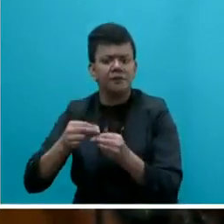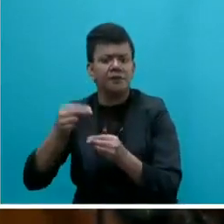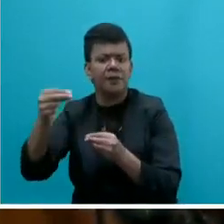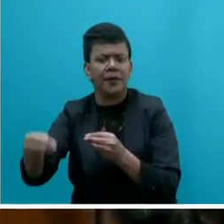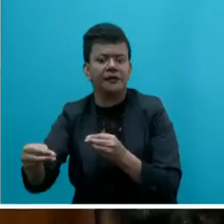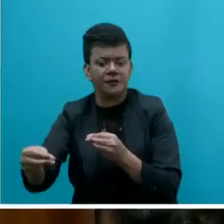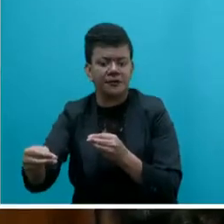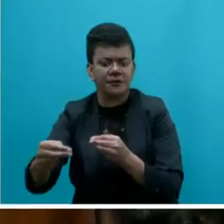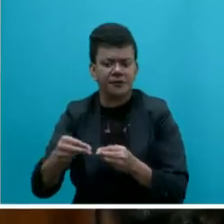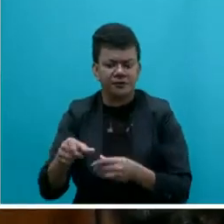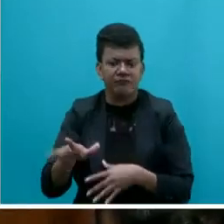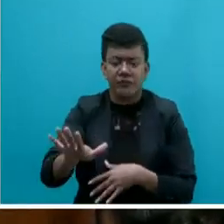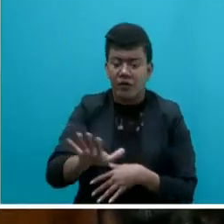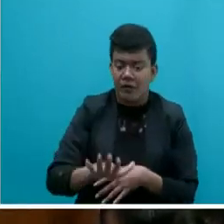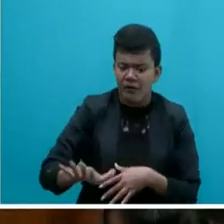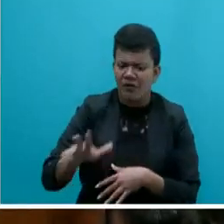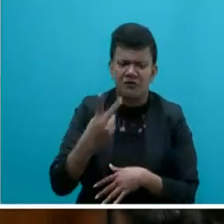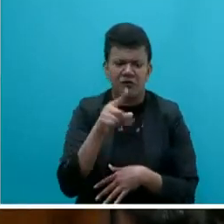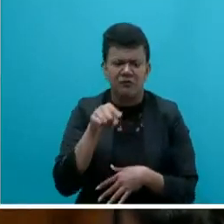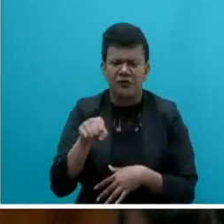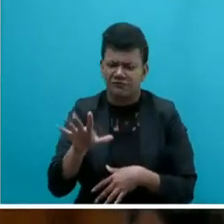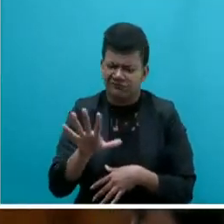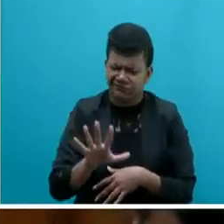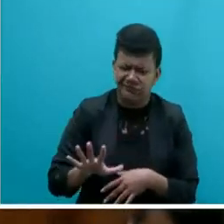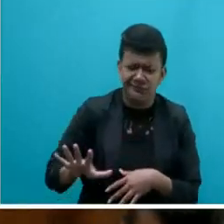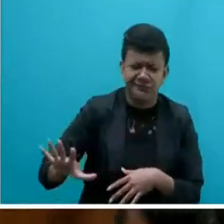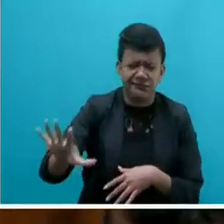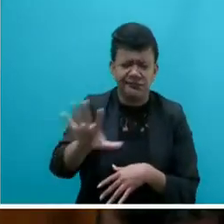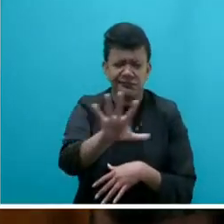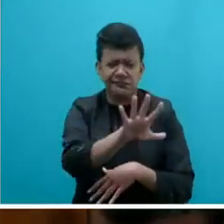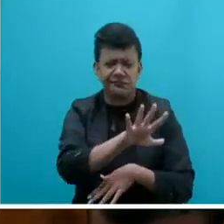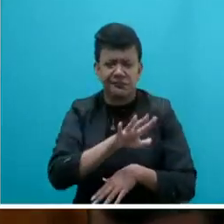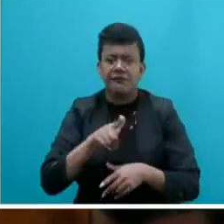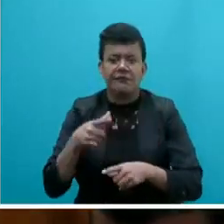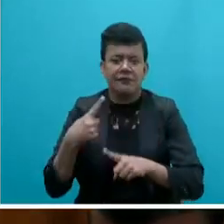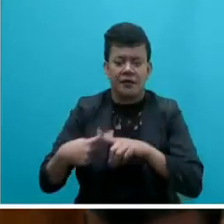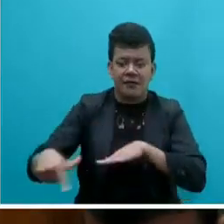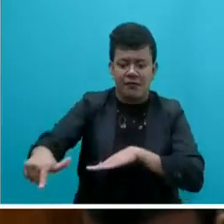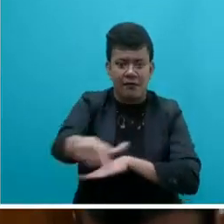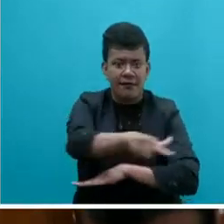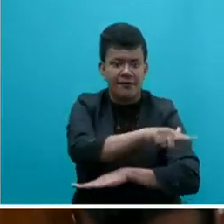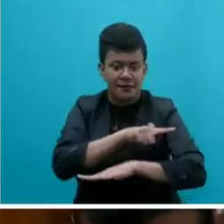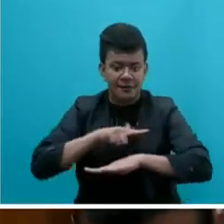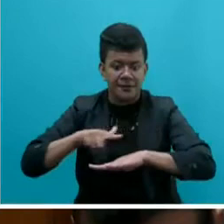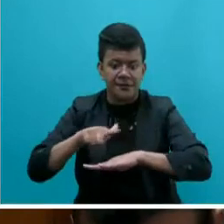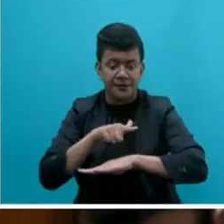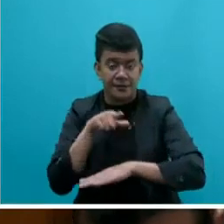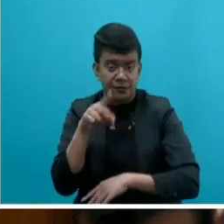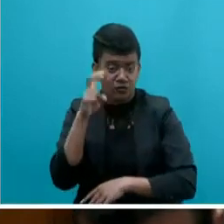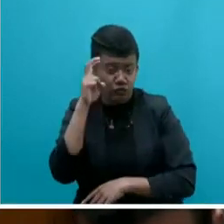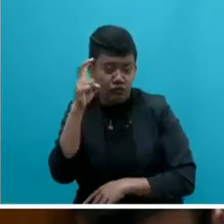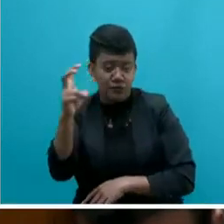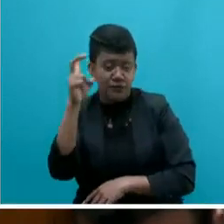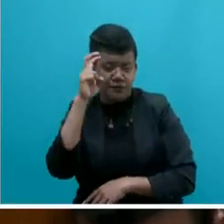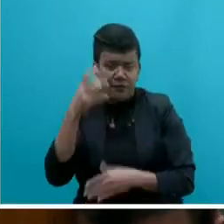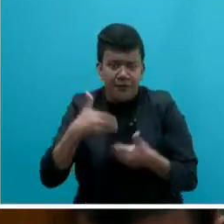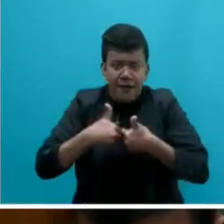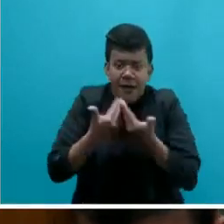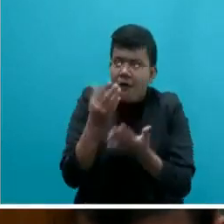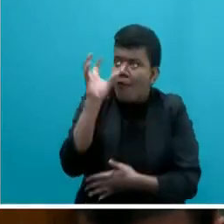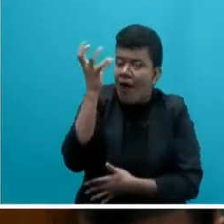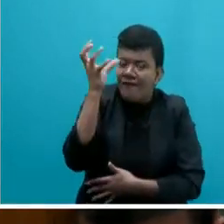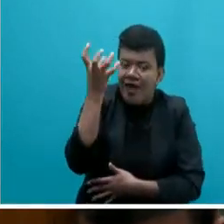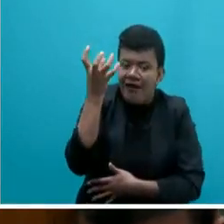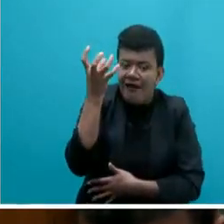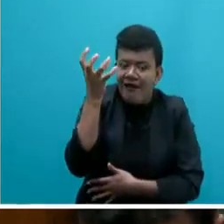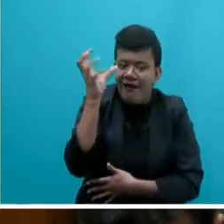hectare. Orchards are regularly monitored by locality extension officers. One training on guava cultivation organized and attended by 10 research